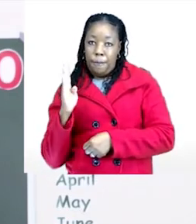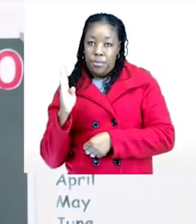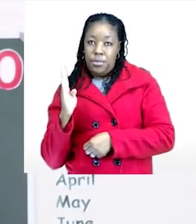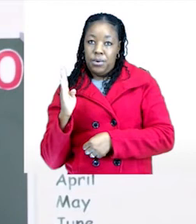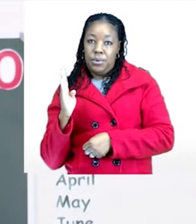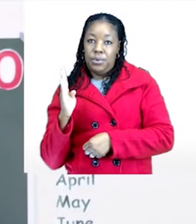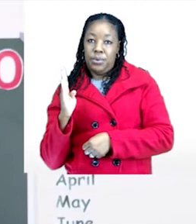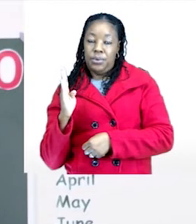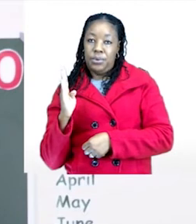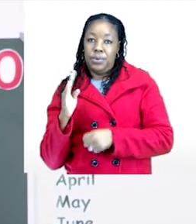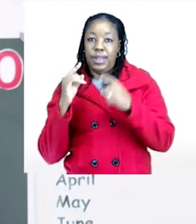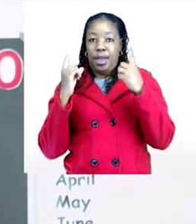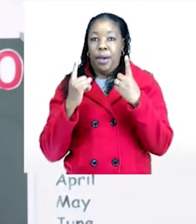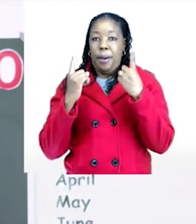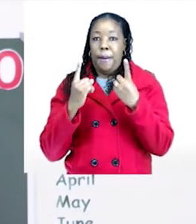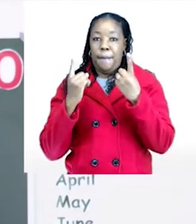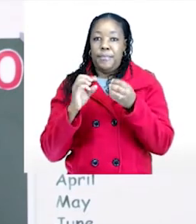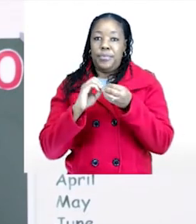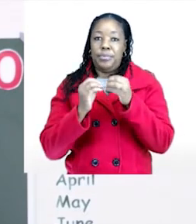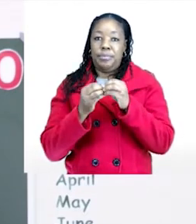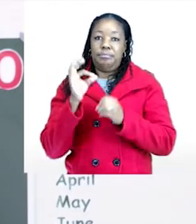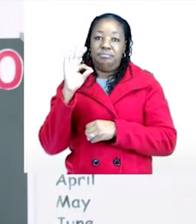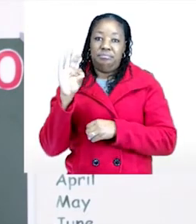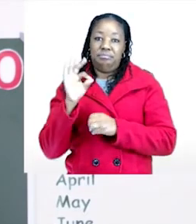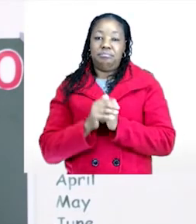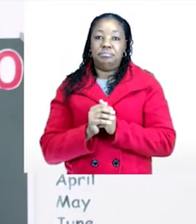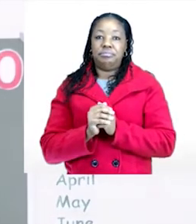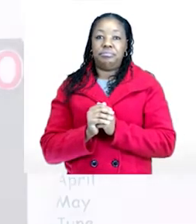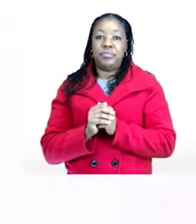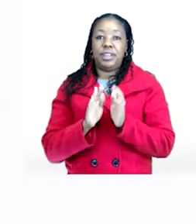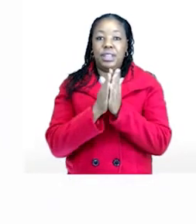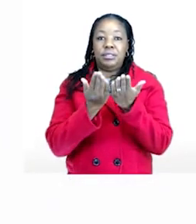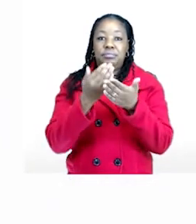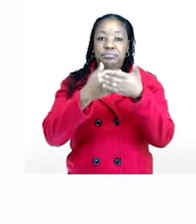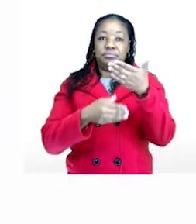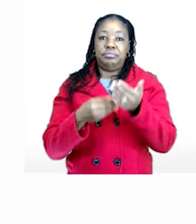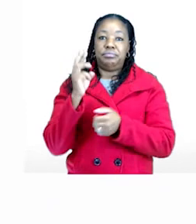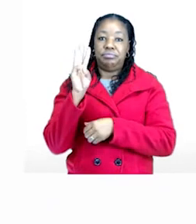this game. Now let's go back to our booklets.